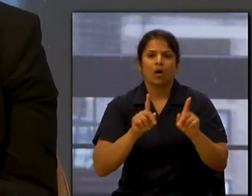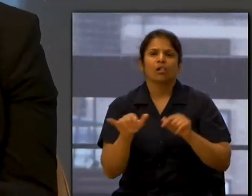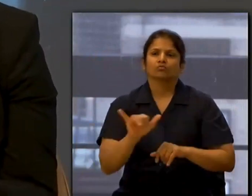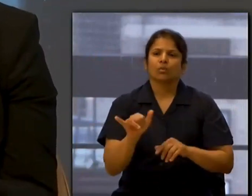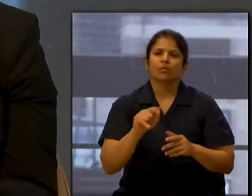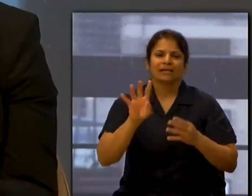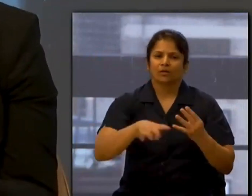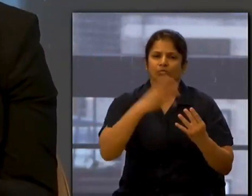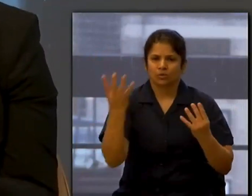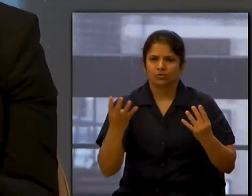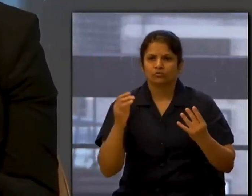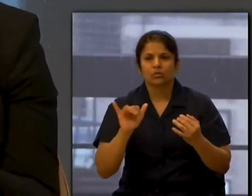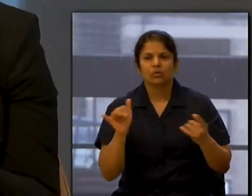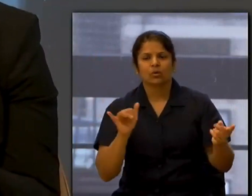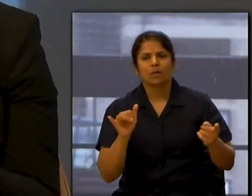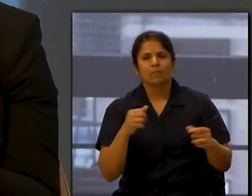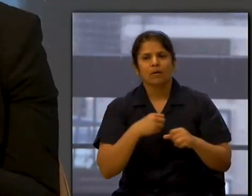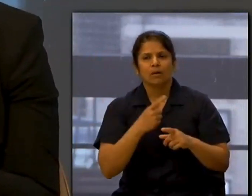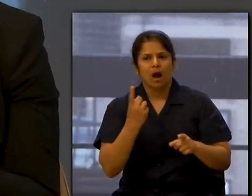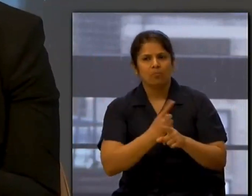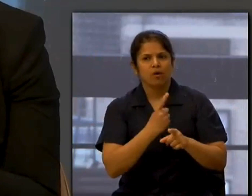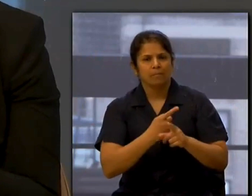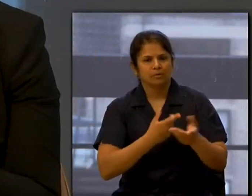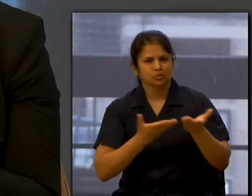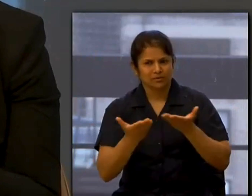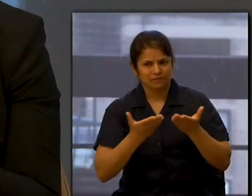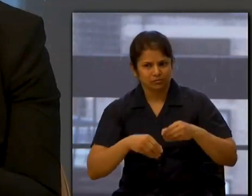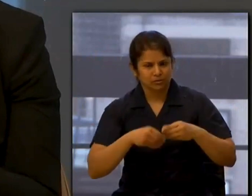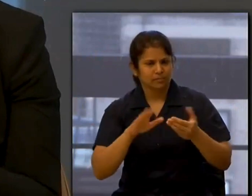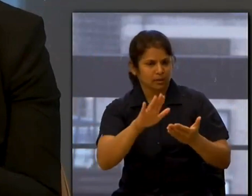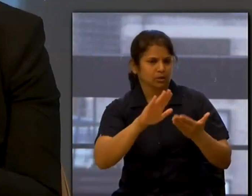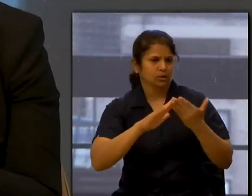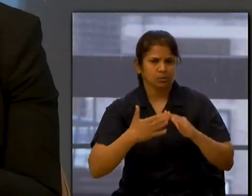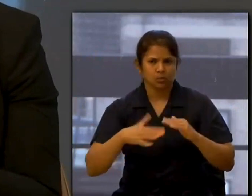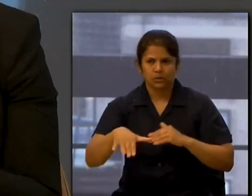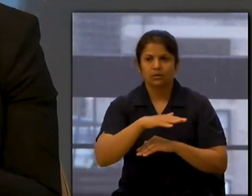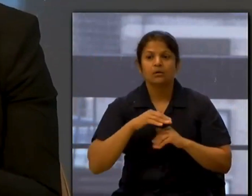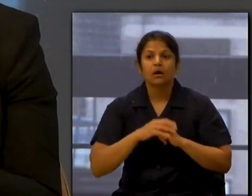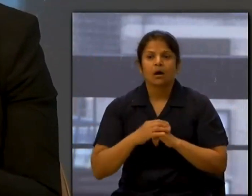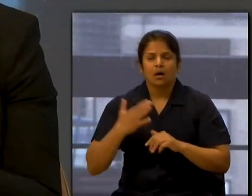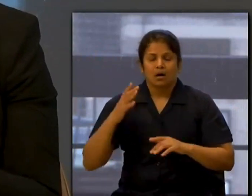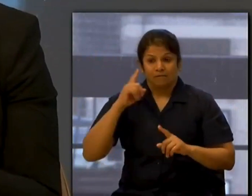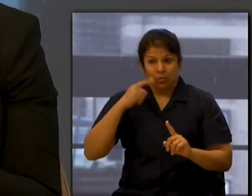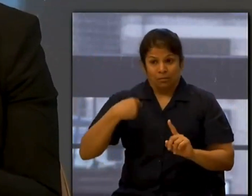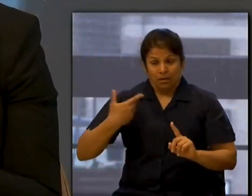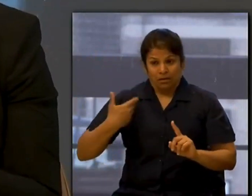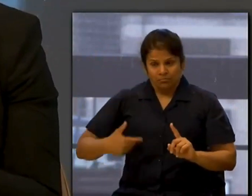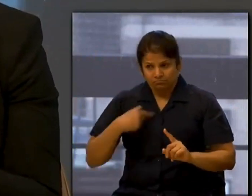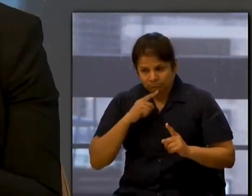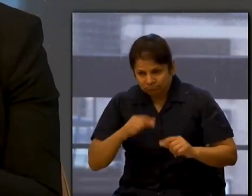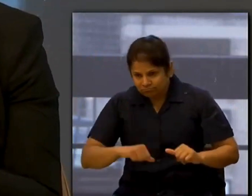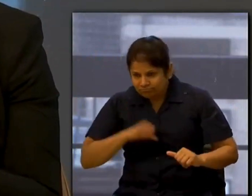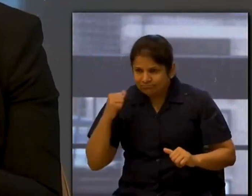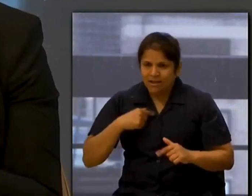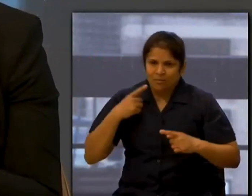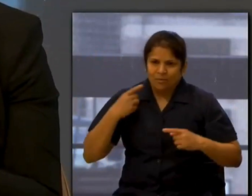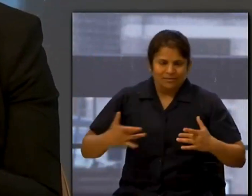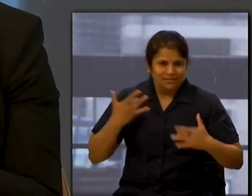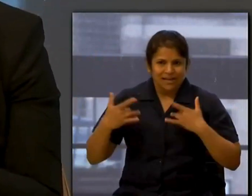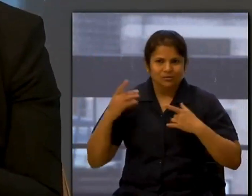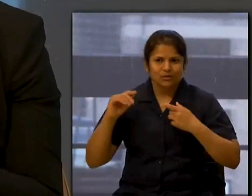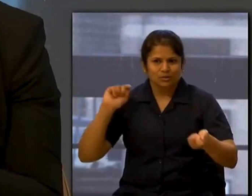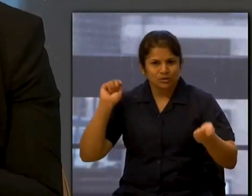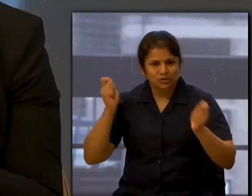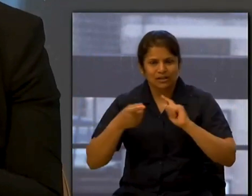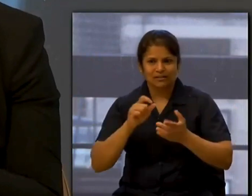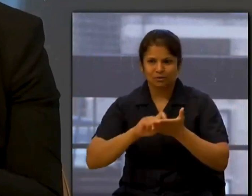provide to the community. And so for me, it was an absolute pleasure to be welcome to contribute to this journal because, so